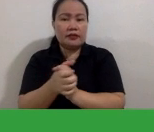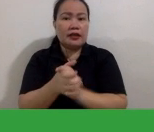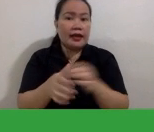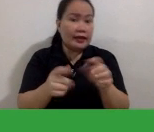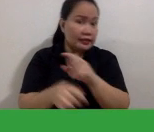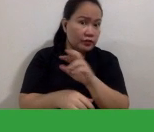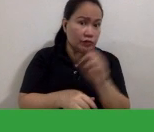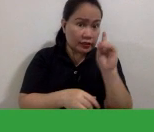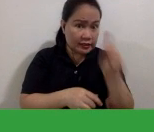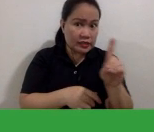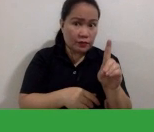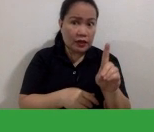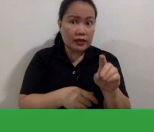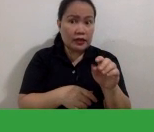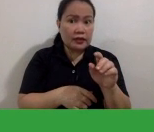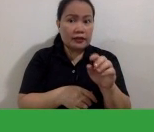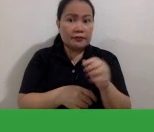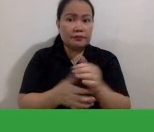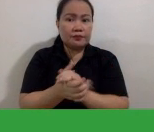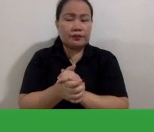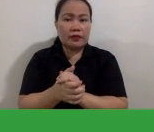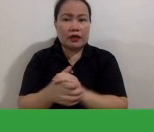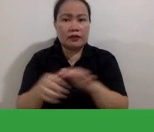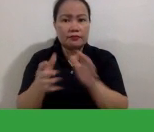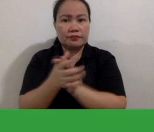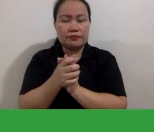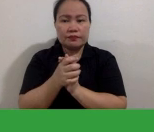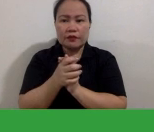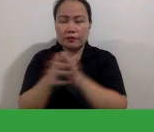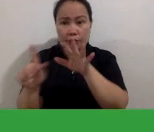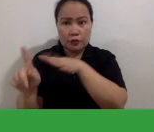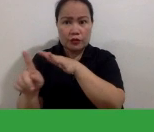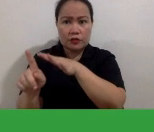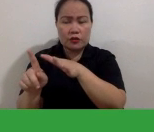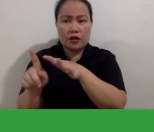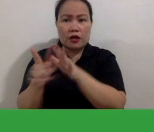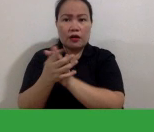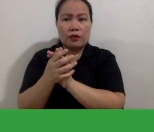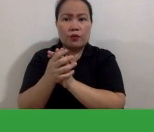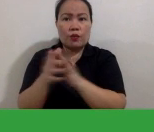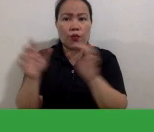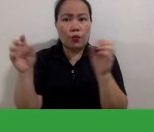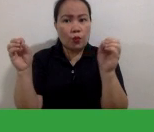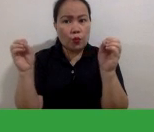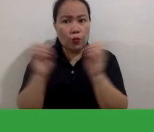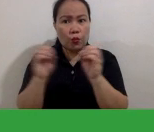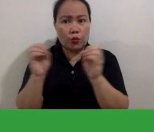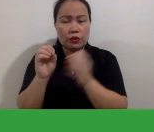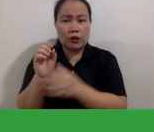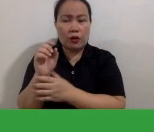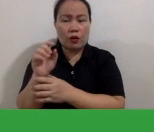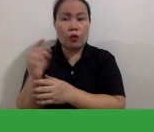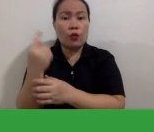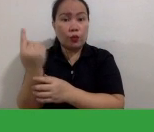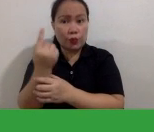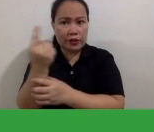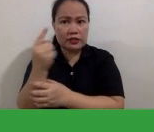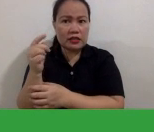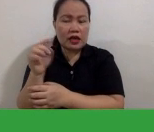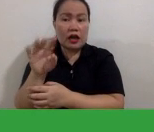you notice, bakit walang ones doon sa ating decimal numbers? Kasi ang ones natin ay palagi pong